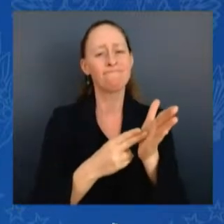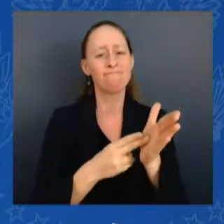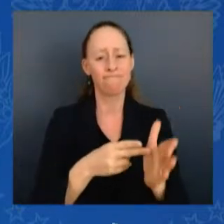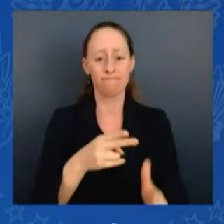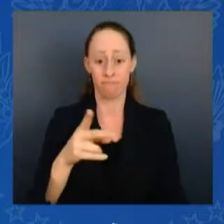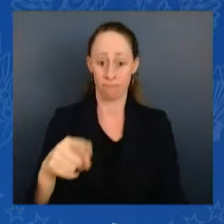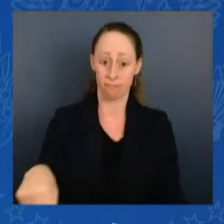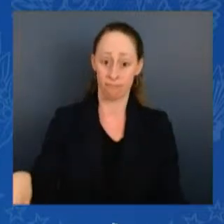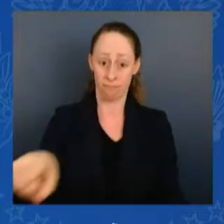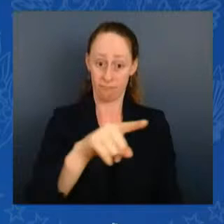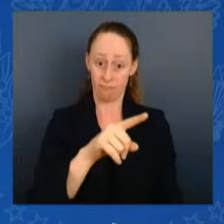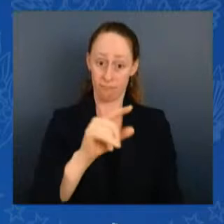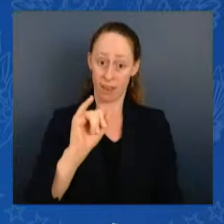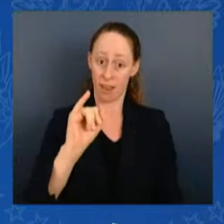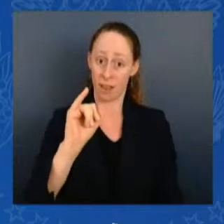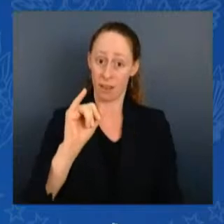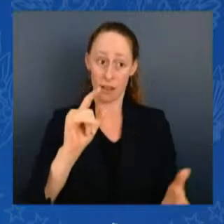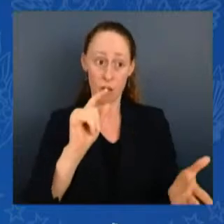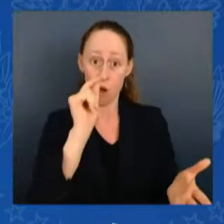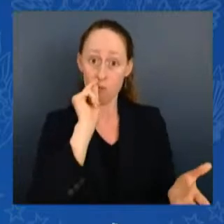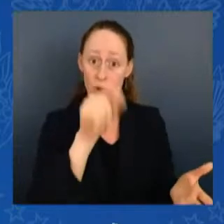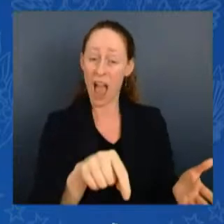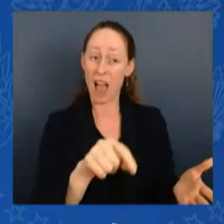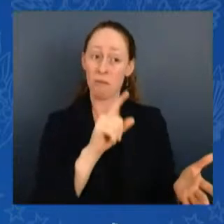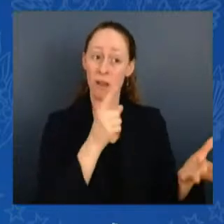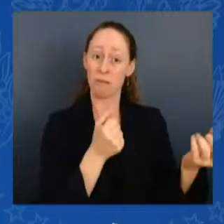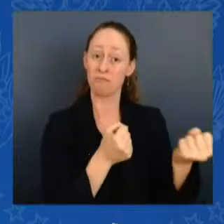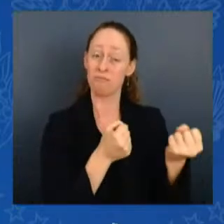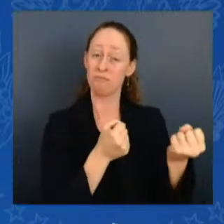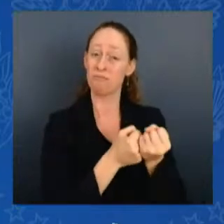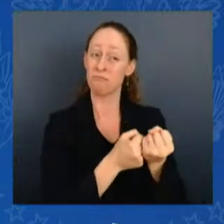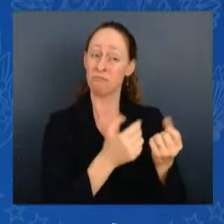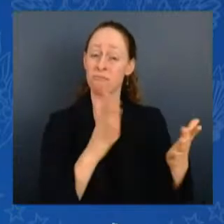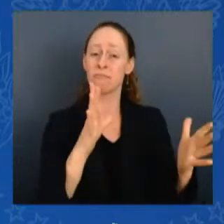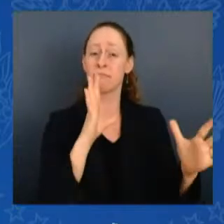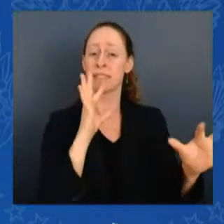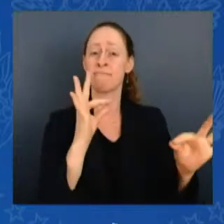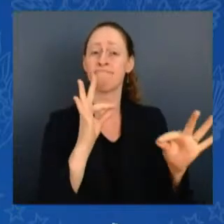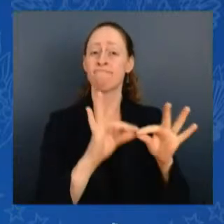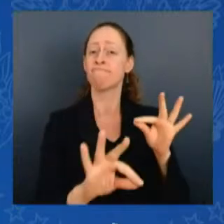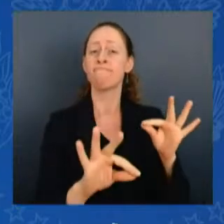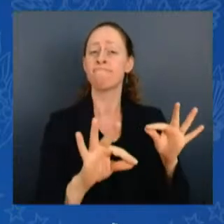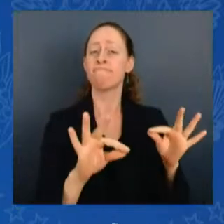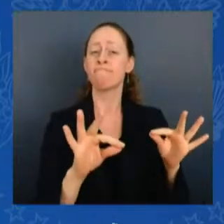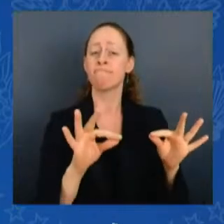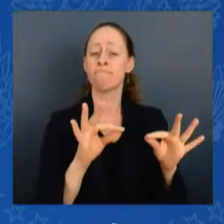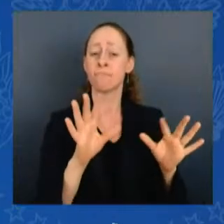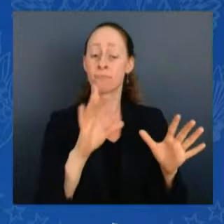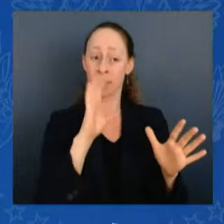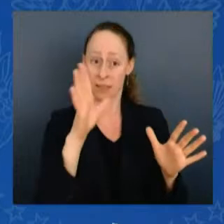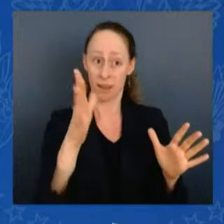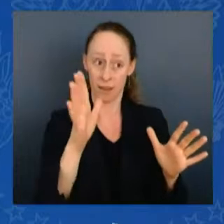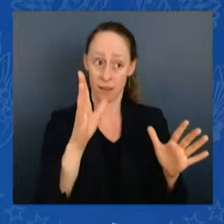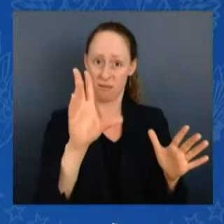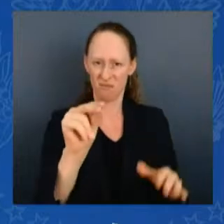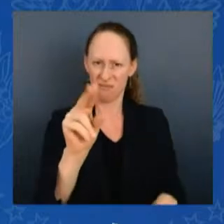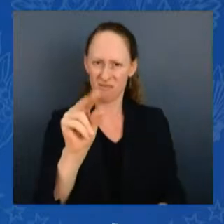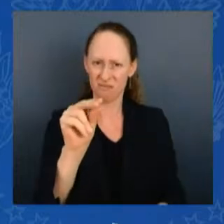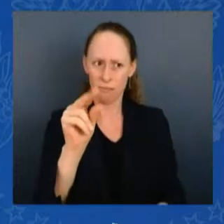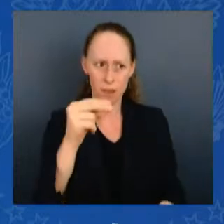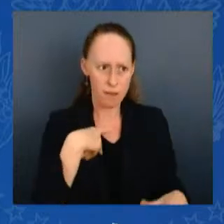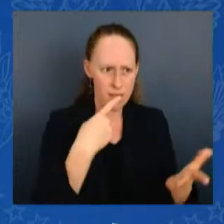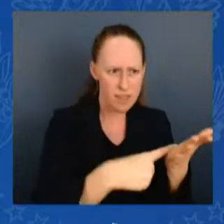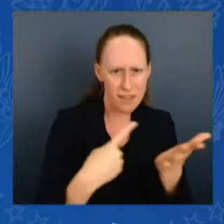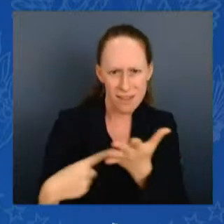given. It is not straightforward, because our support